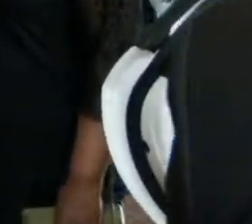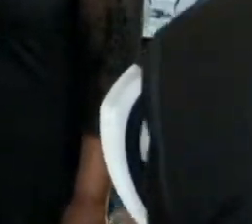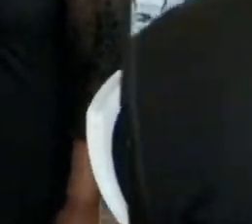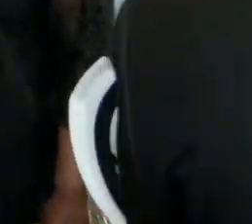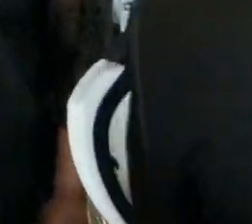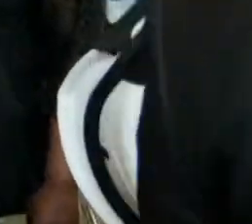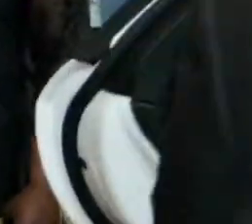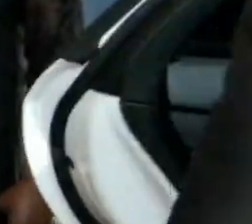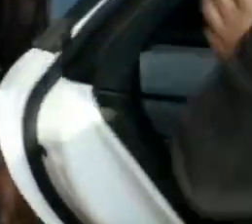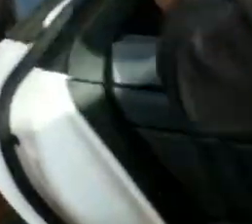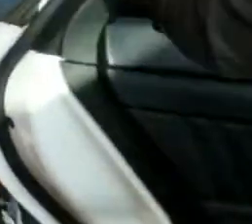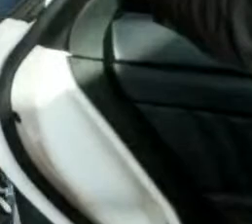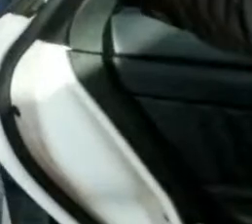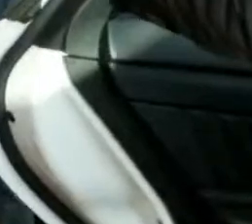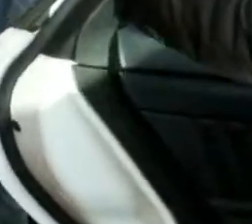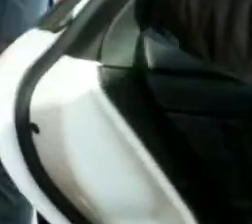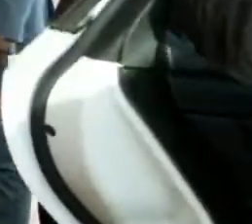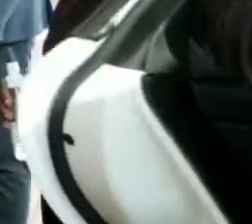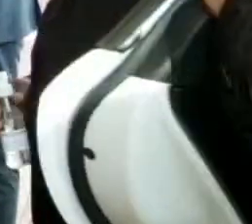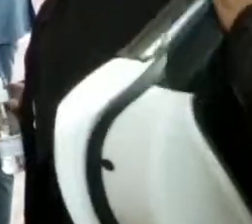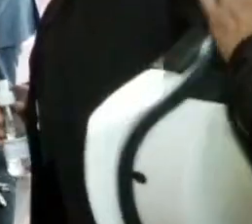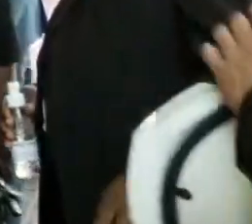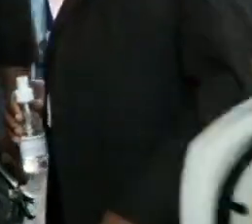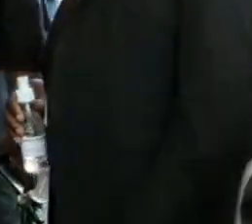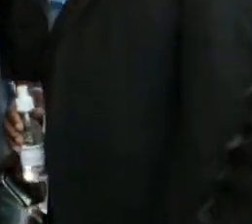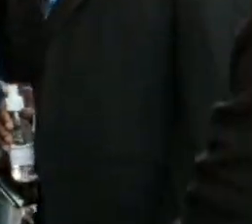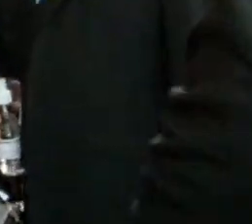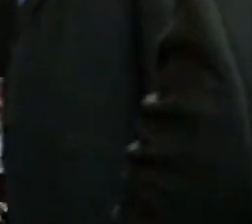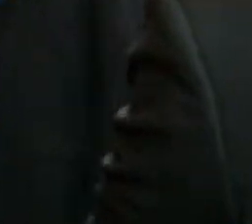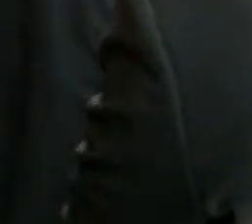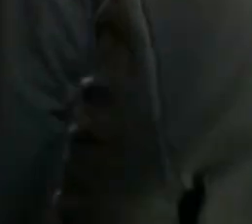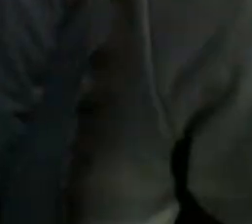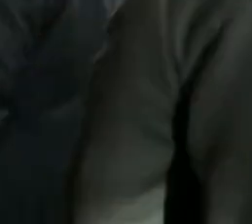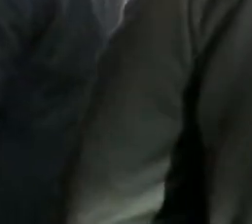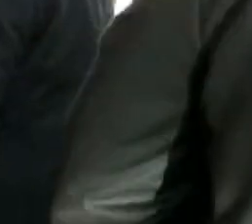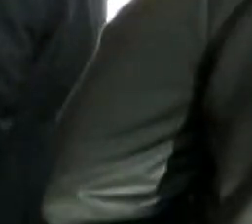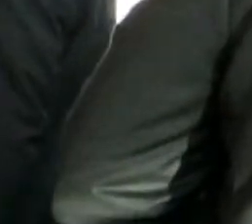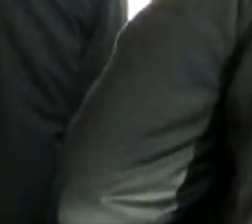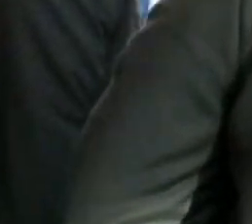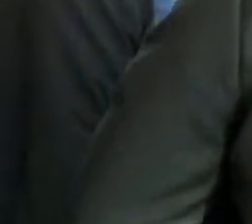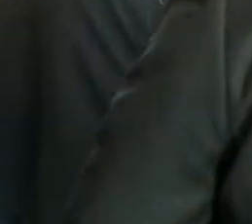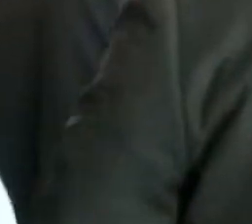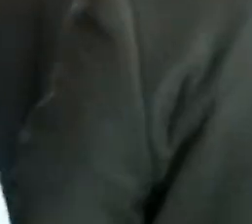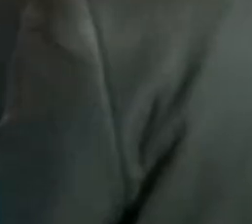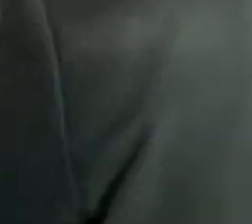the narrative out there.